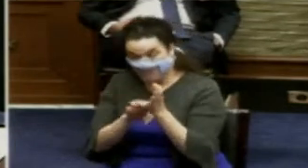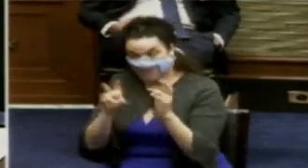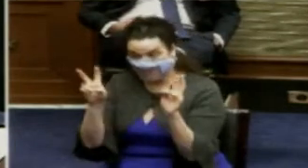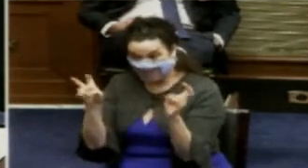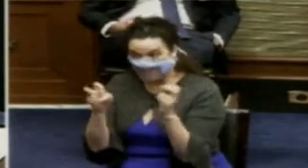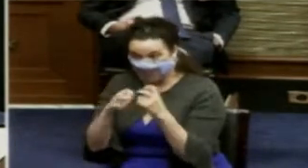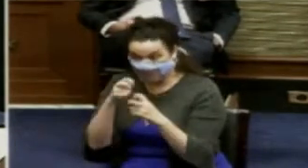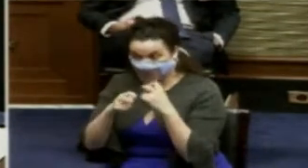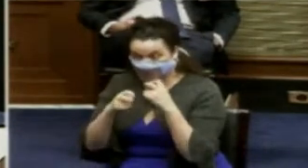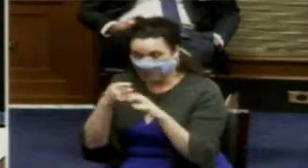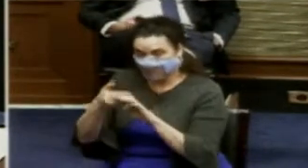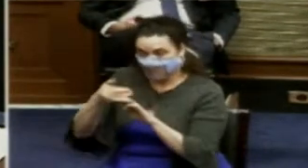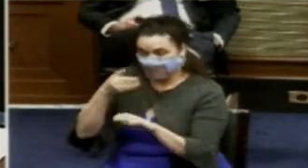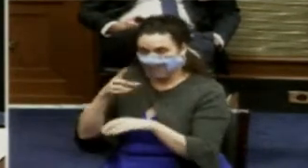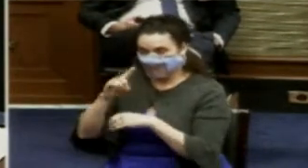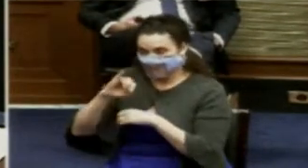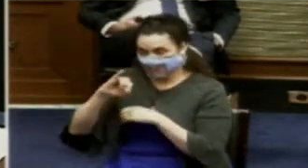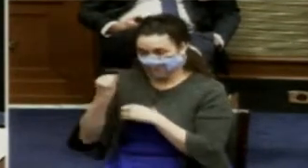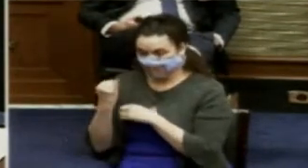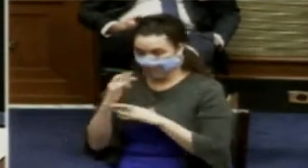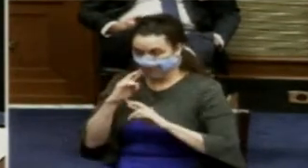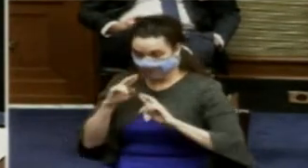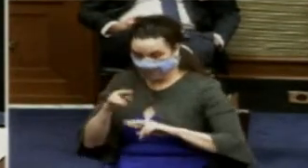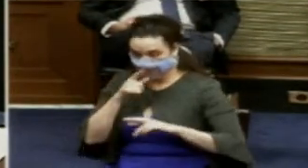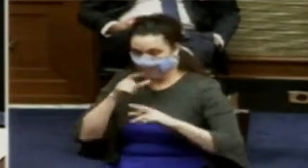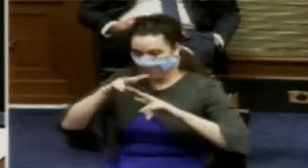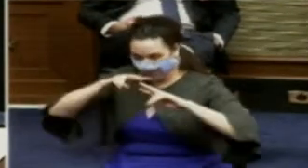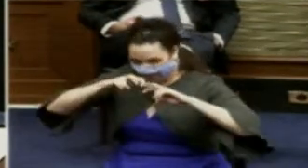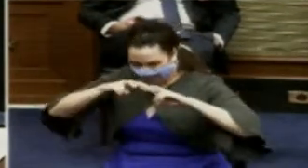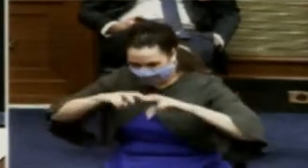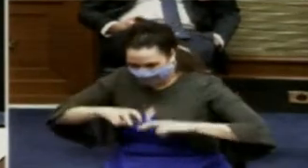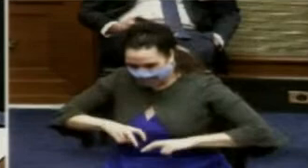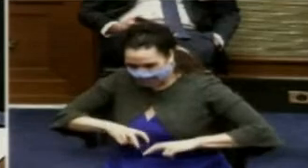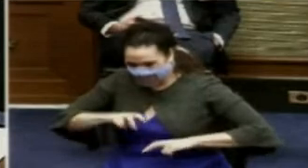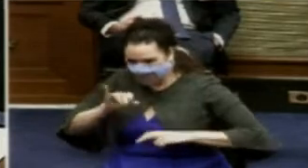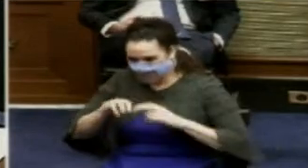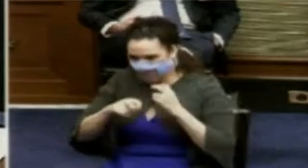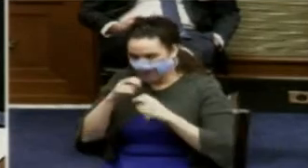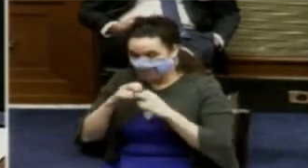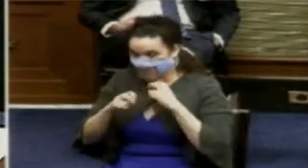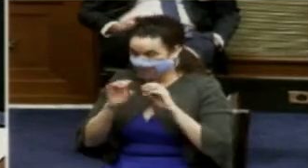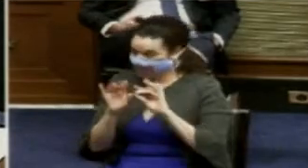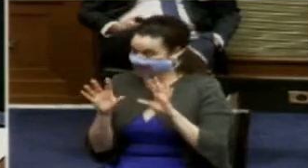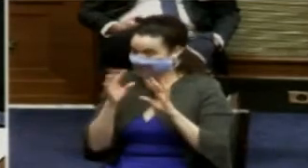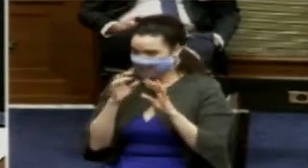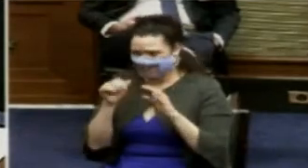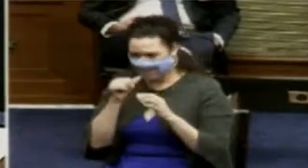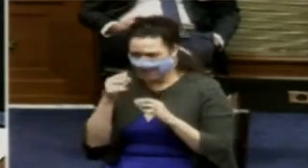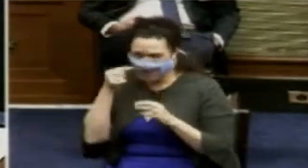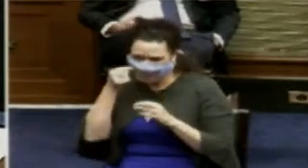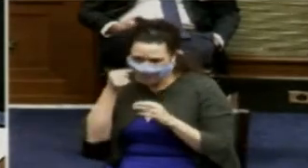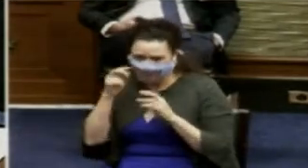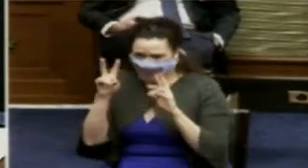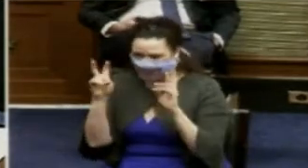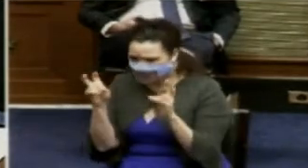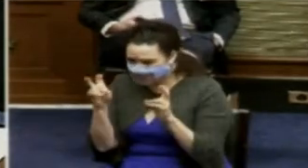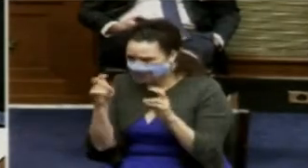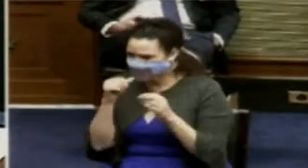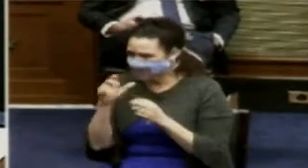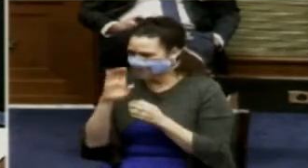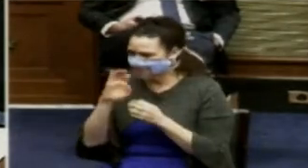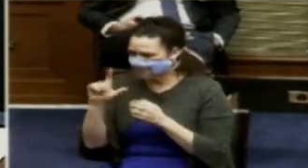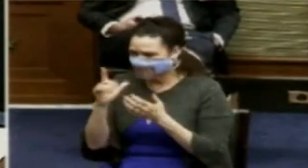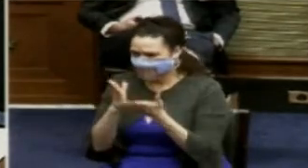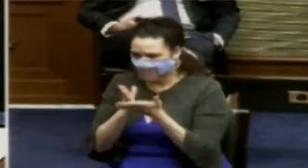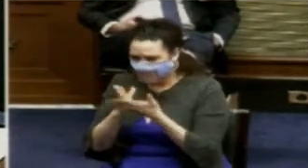Justice Department report that looked at this issue explicitly said this is not a racial issue, this is not a civil rights